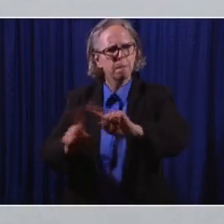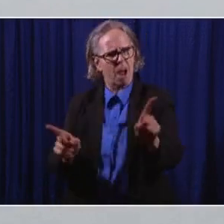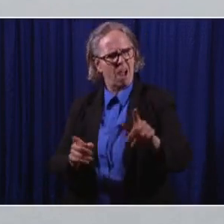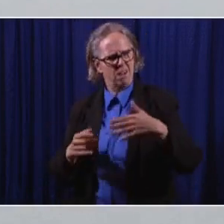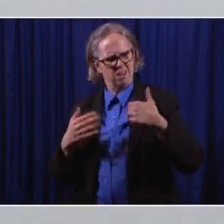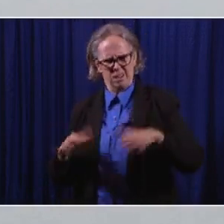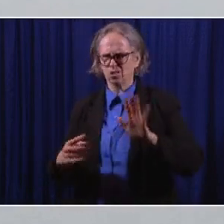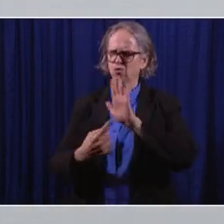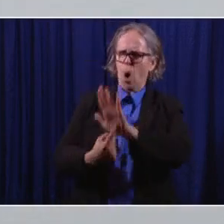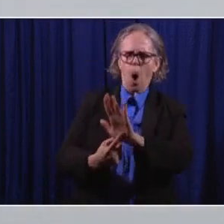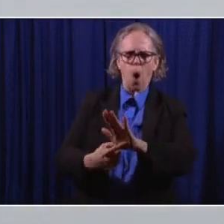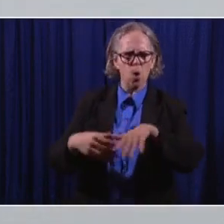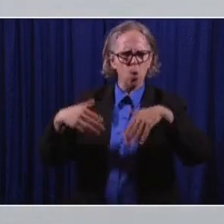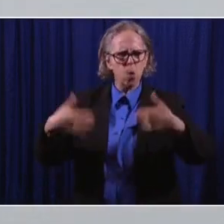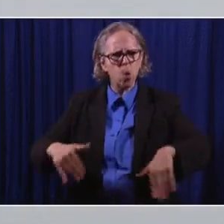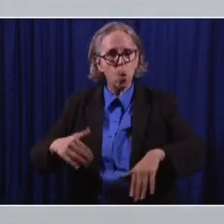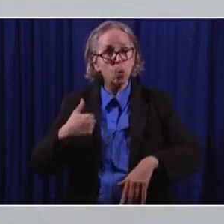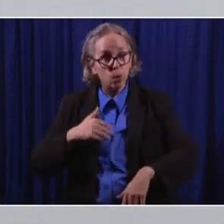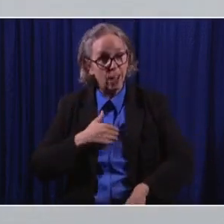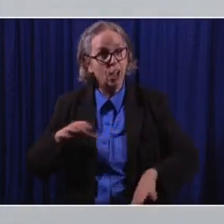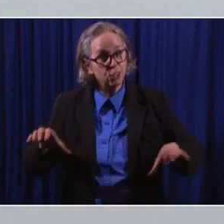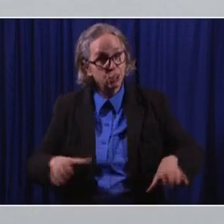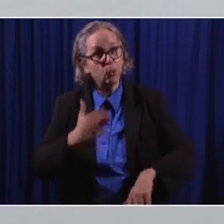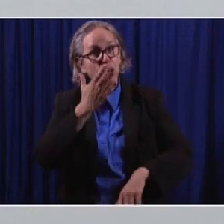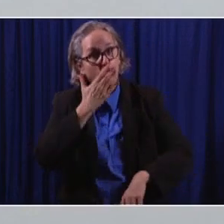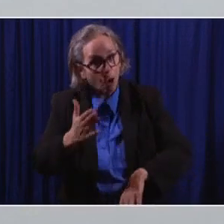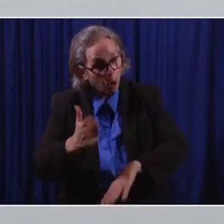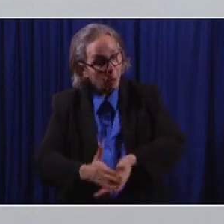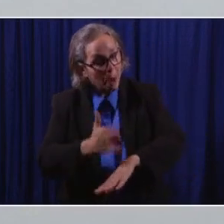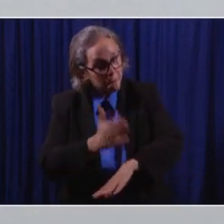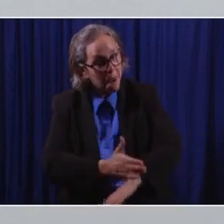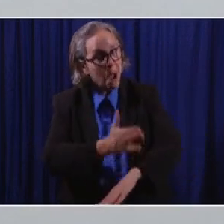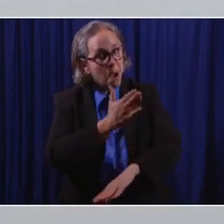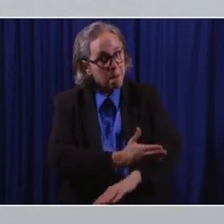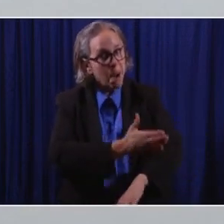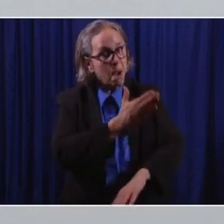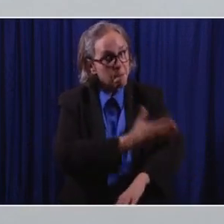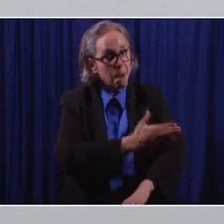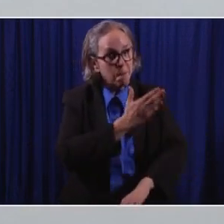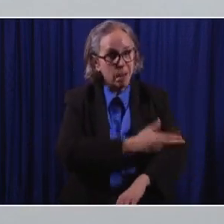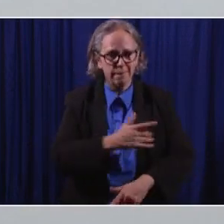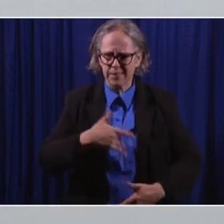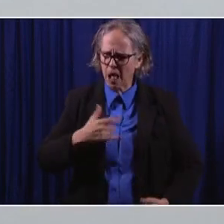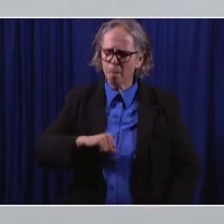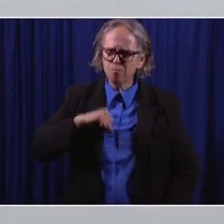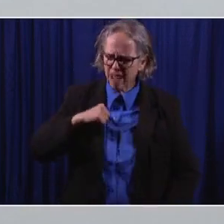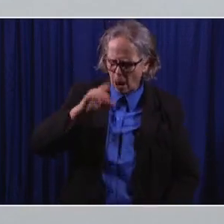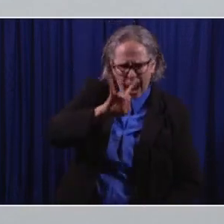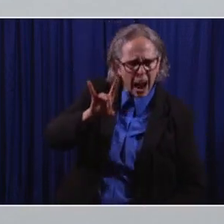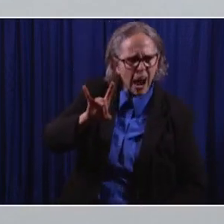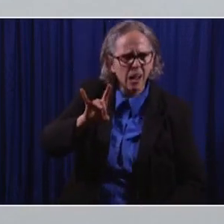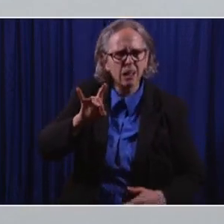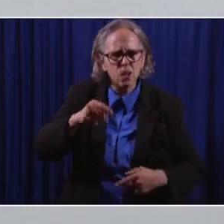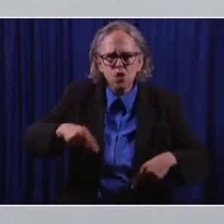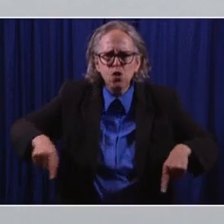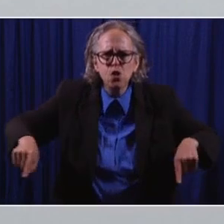have made progress, and Ohioans they should feel good about the fact that they've done this, that that they have done a good